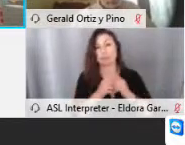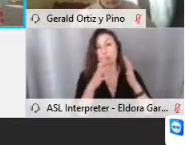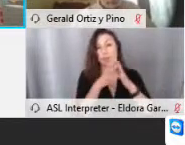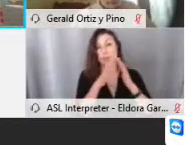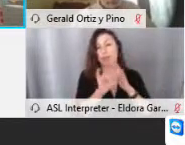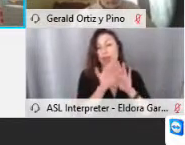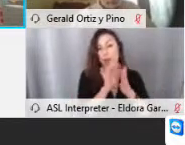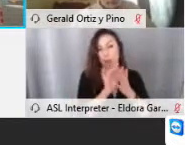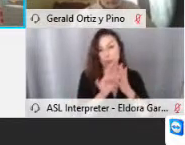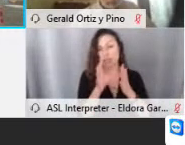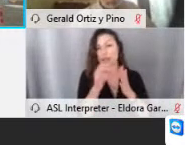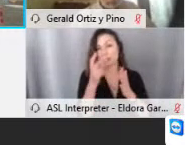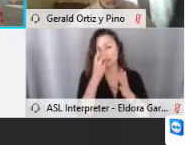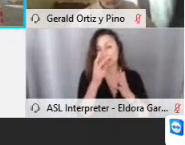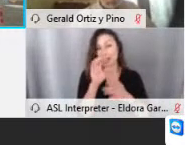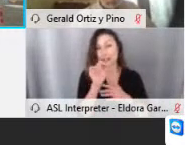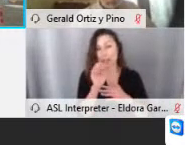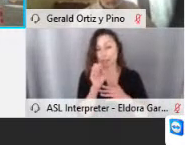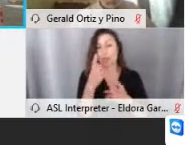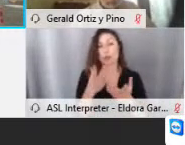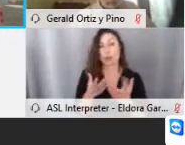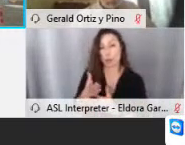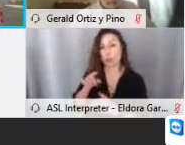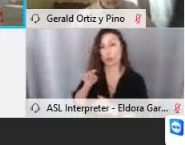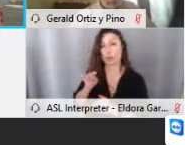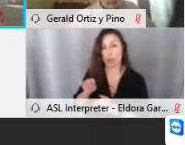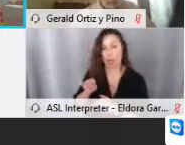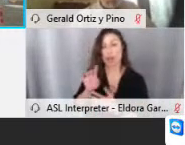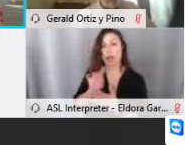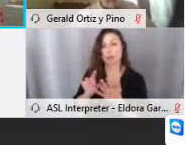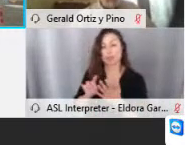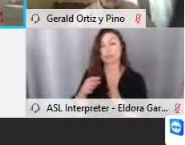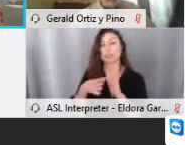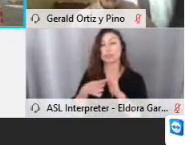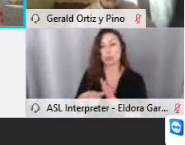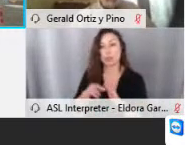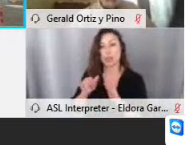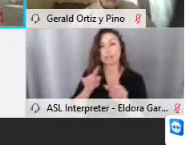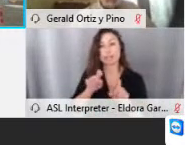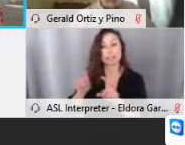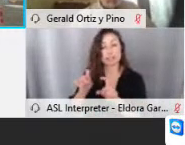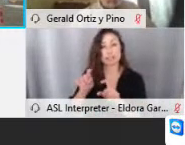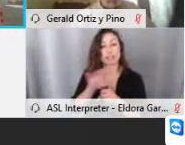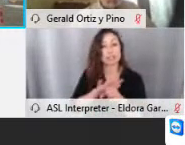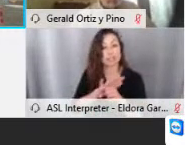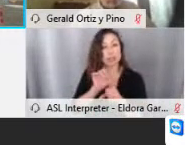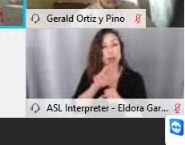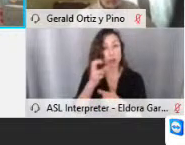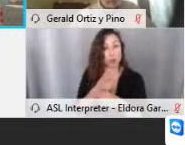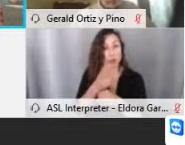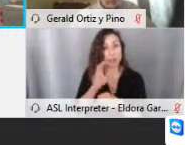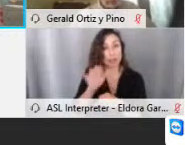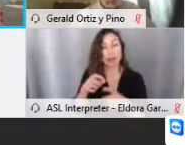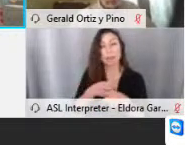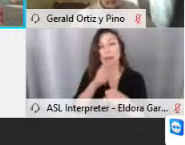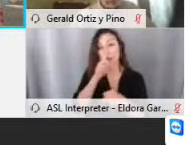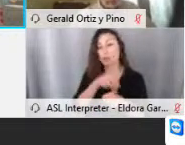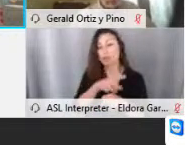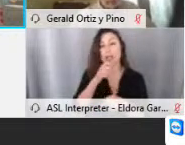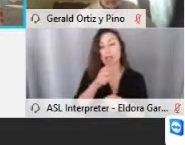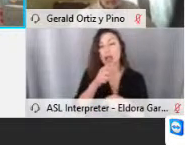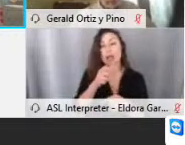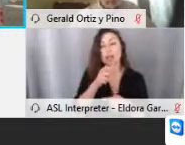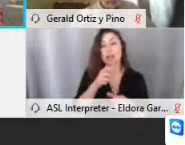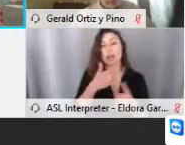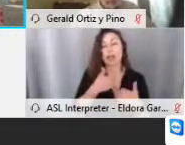that option and are seeing claims coming through that option indicating that testing facilities are using that to make sure that they don't